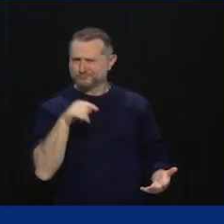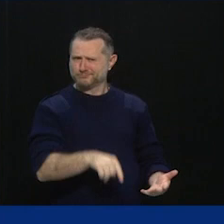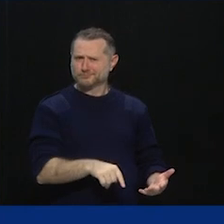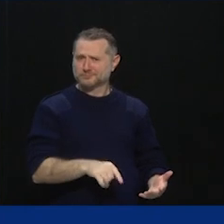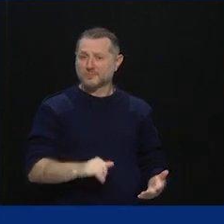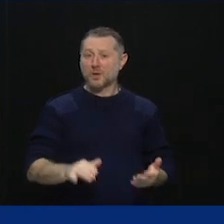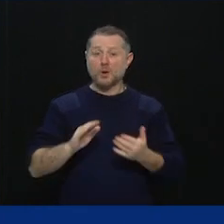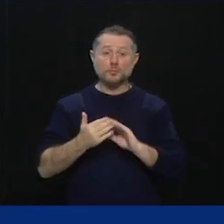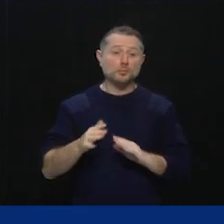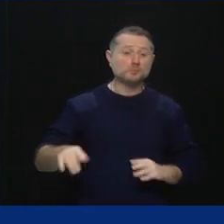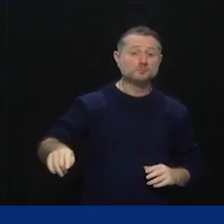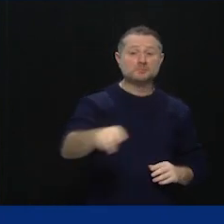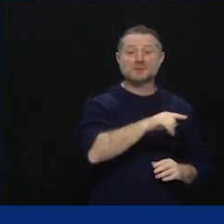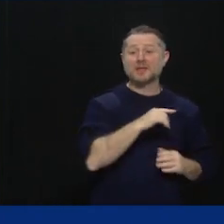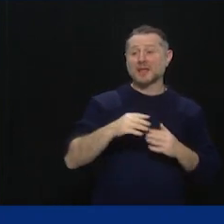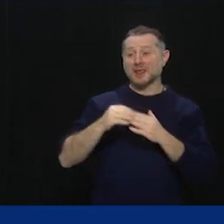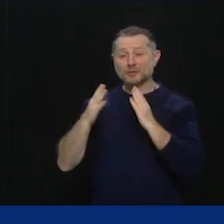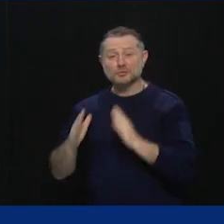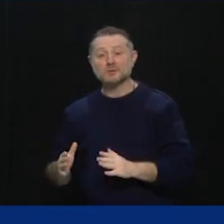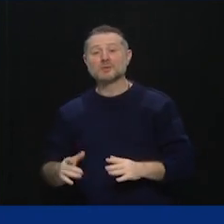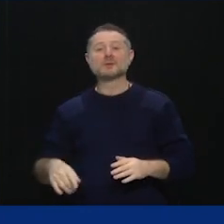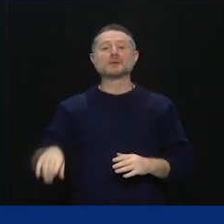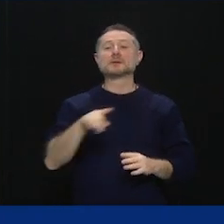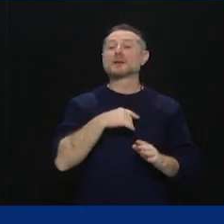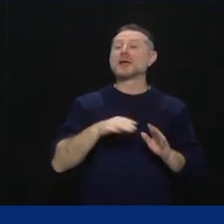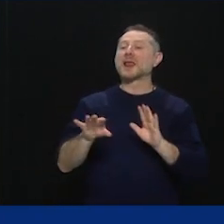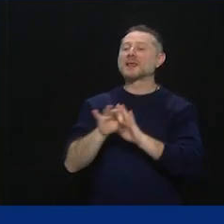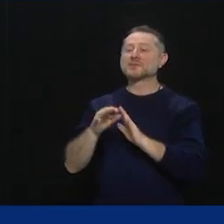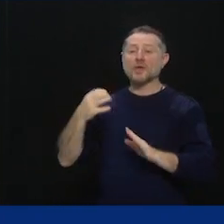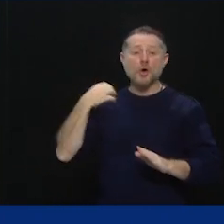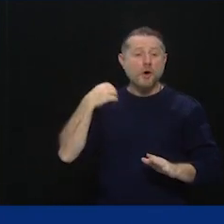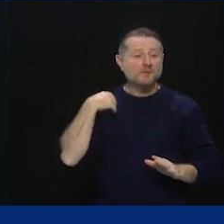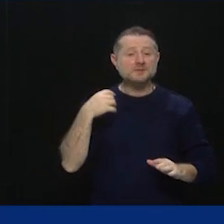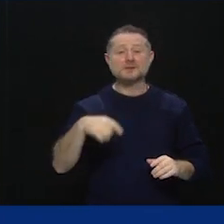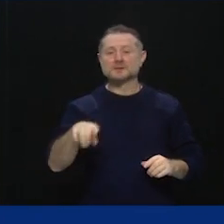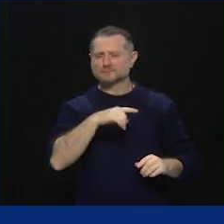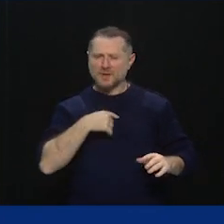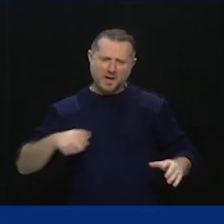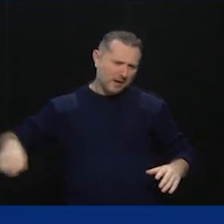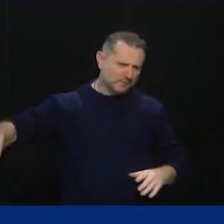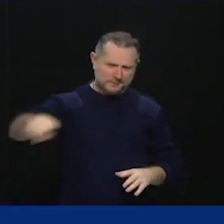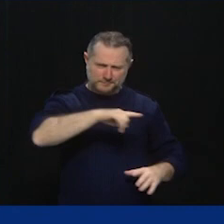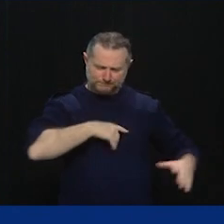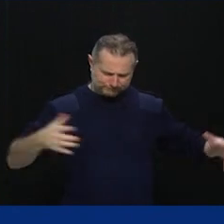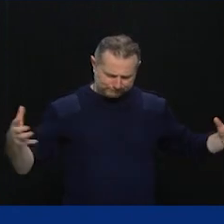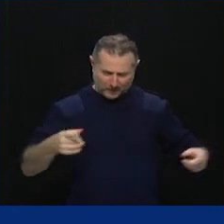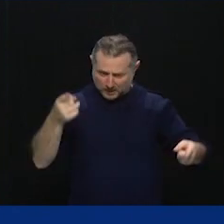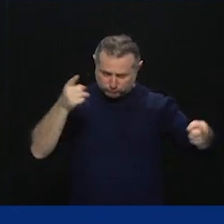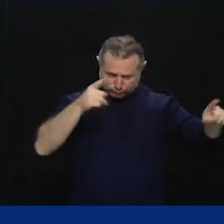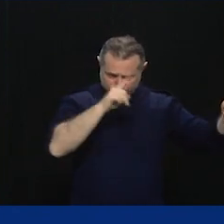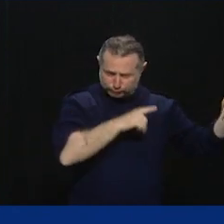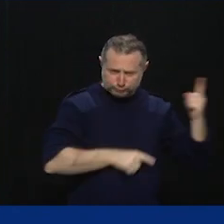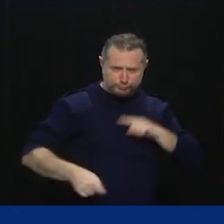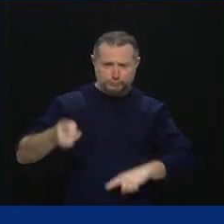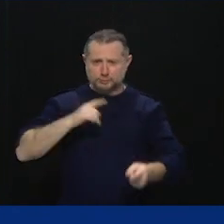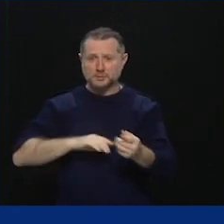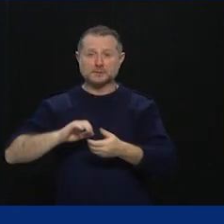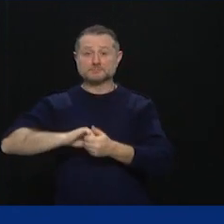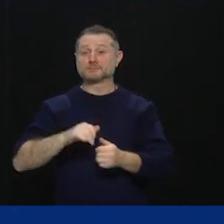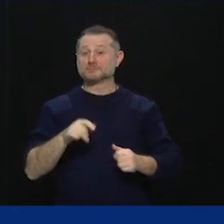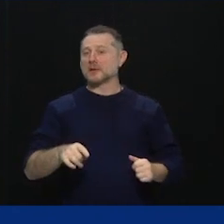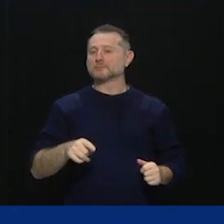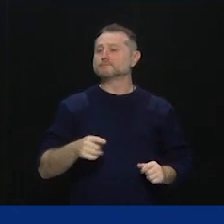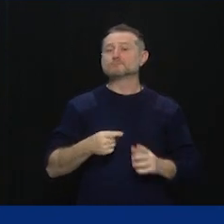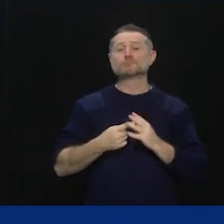common cause. This project started because of the Ronkonkoma community and their desire to create a walkable, transit-oriented